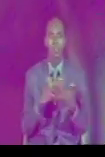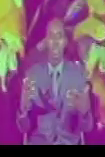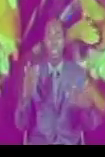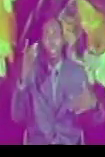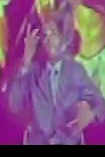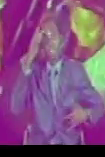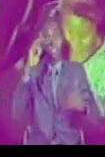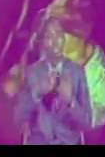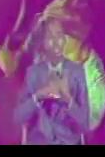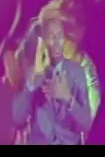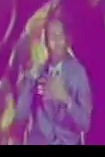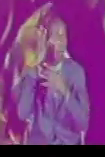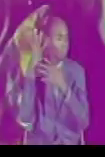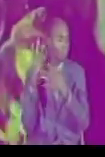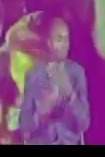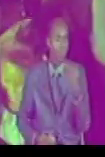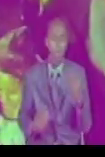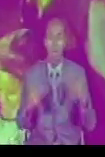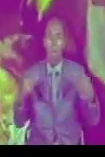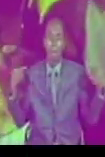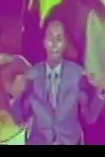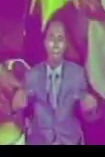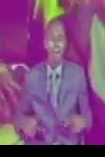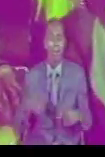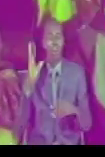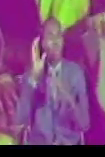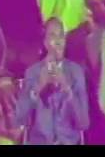go. Affliction will depart.